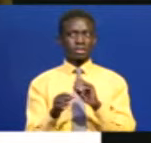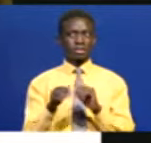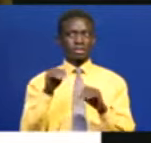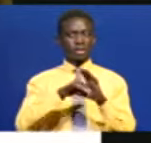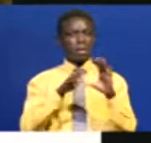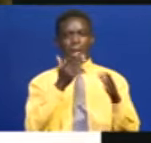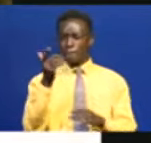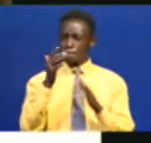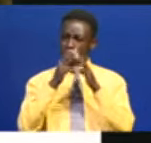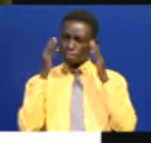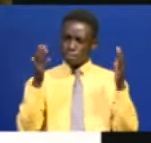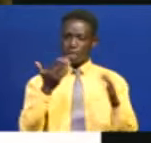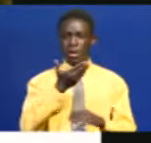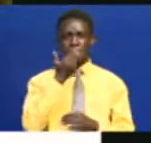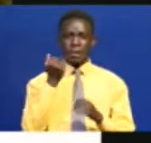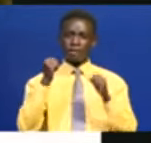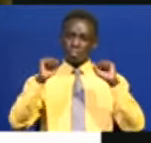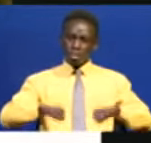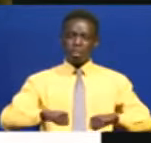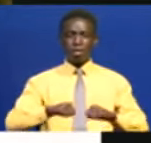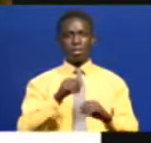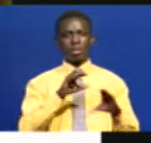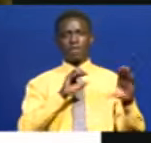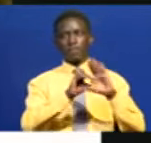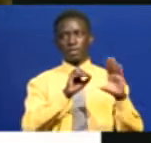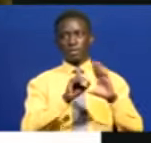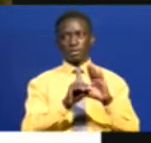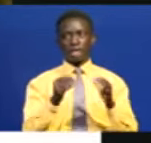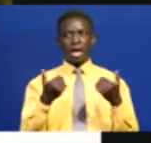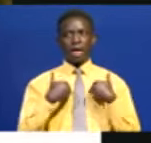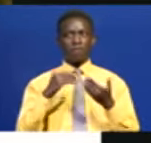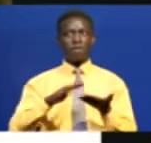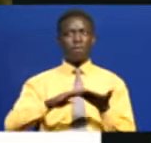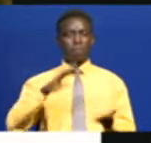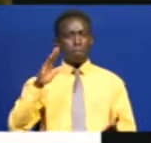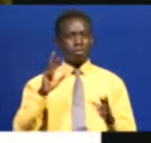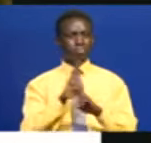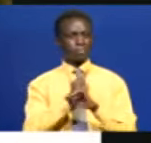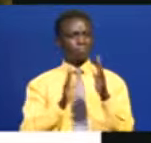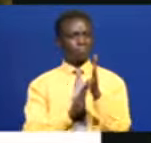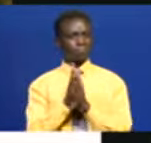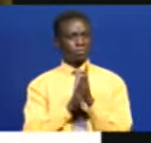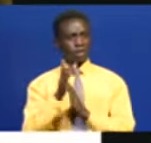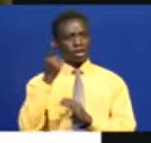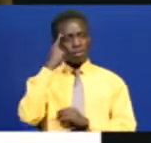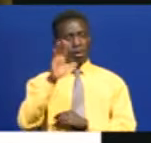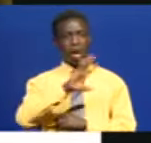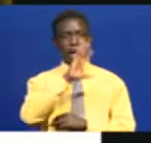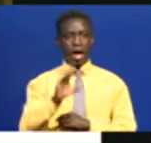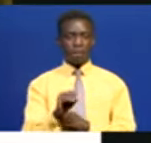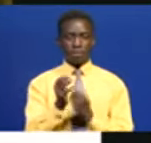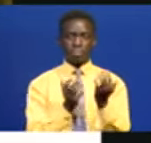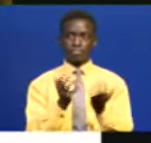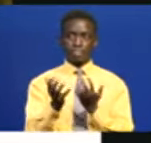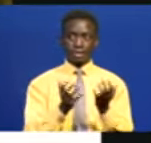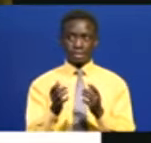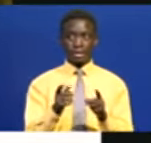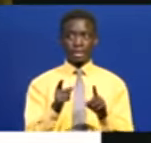and big potential manufacturer country, and has a lot of experience for African trade people. According